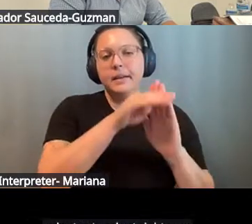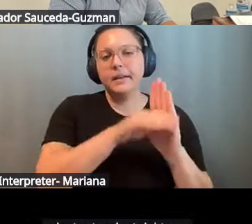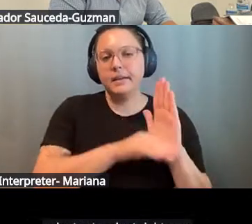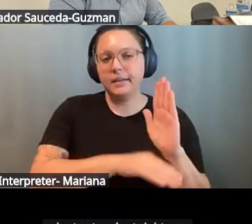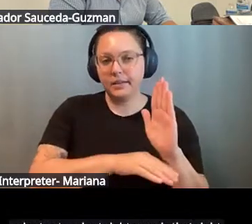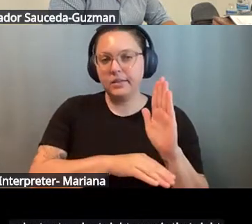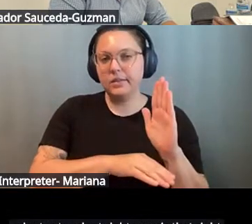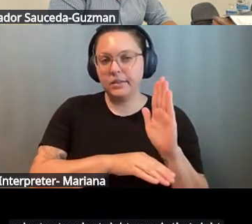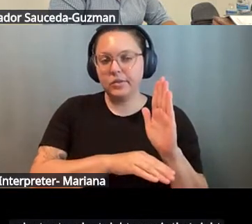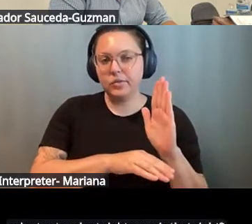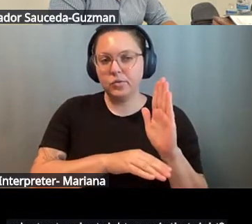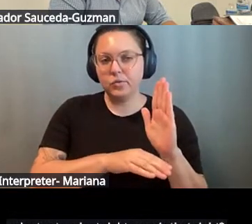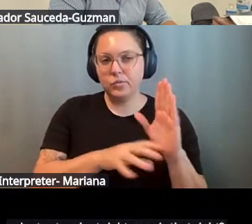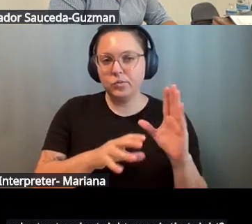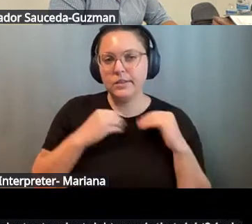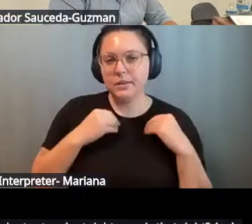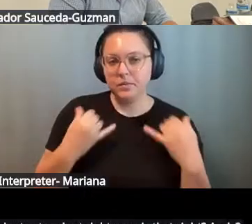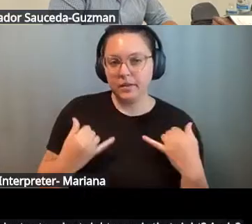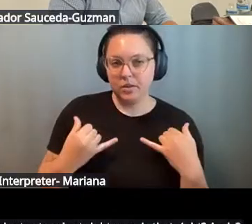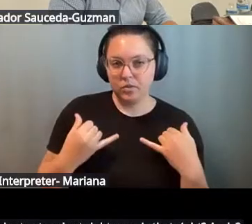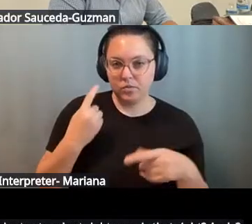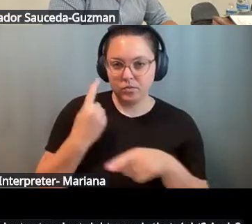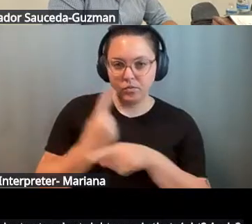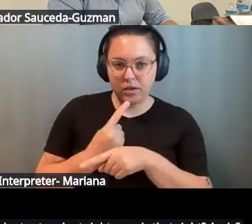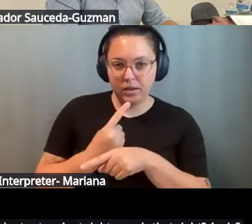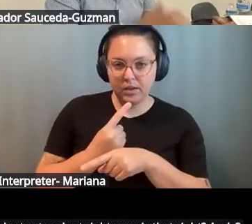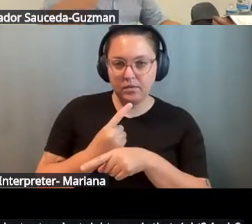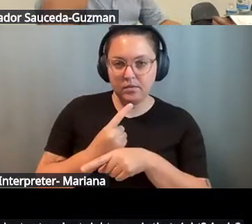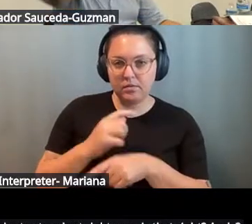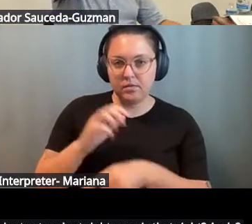right, Andy?